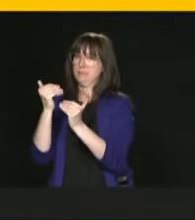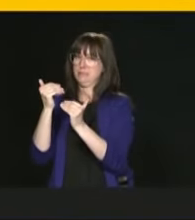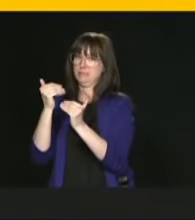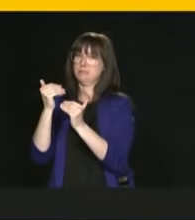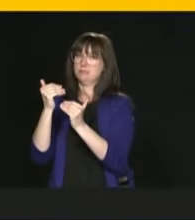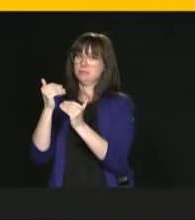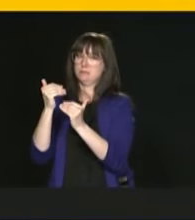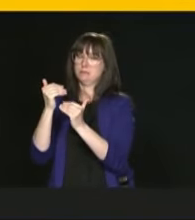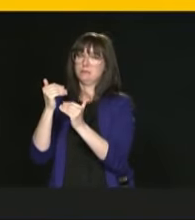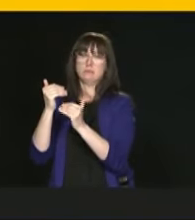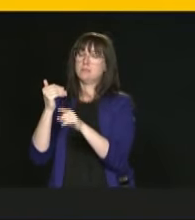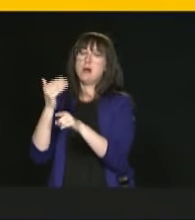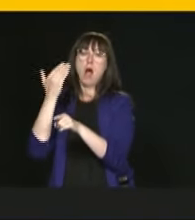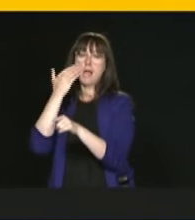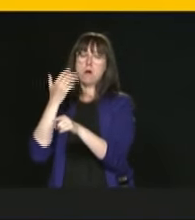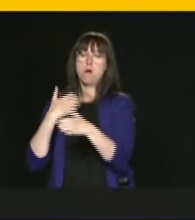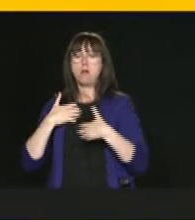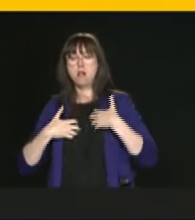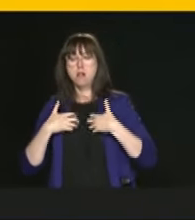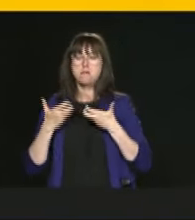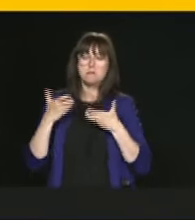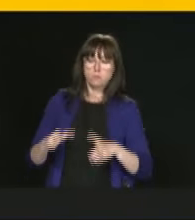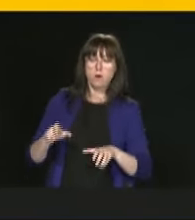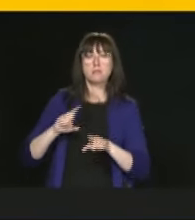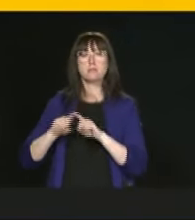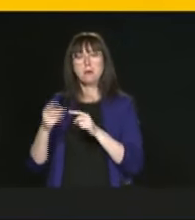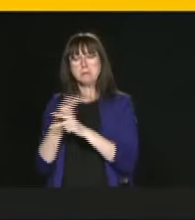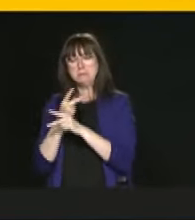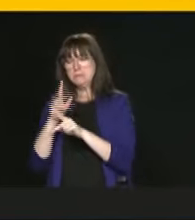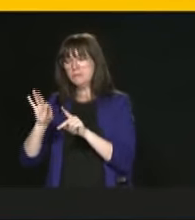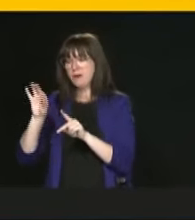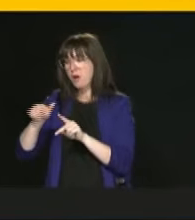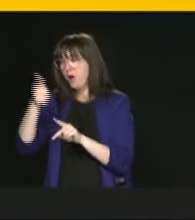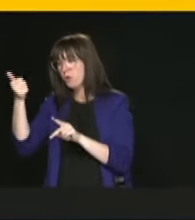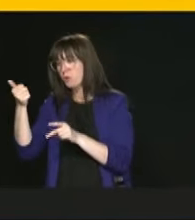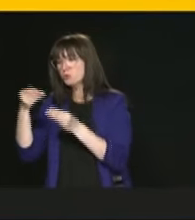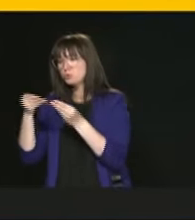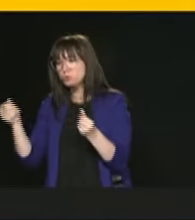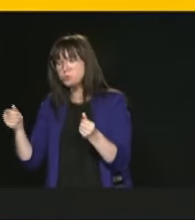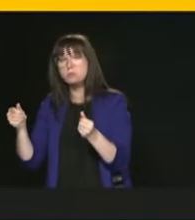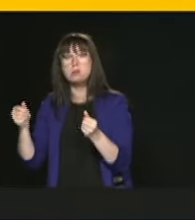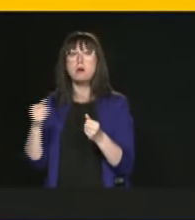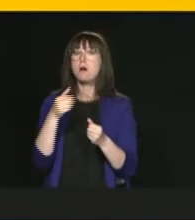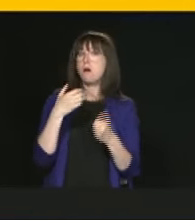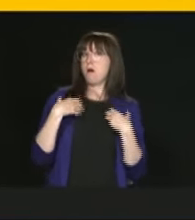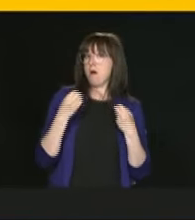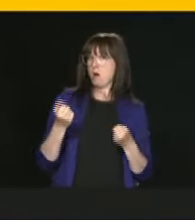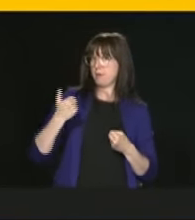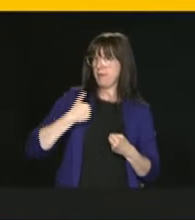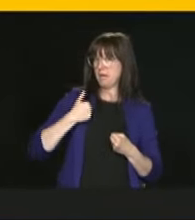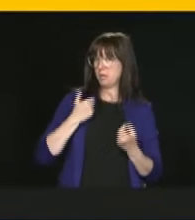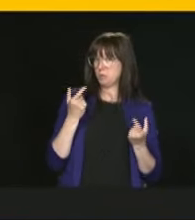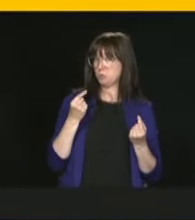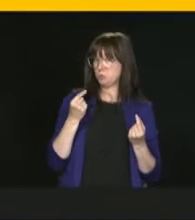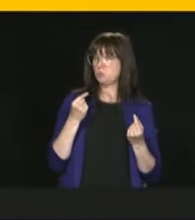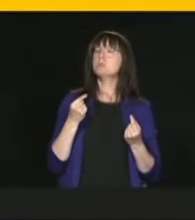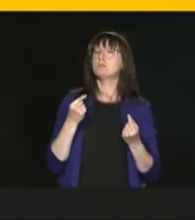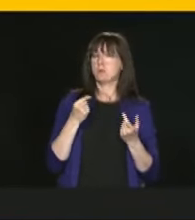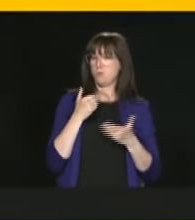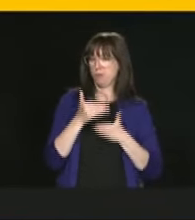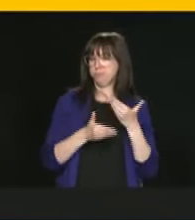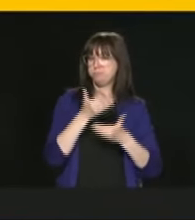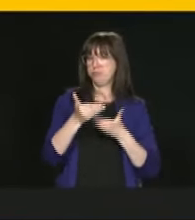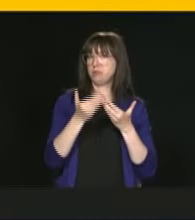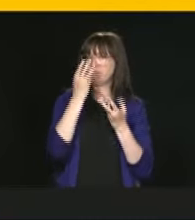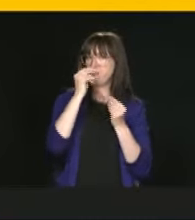didn't particularly want to and looked hard to try and find solutions. And I know on the Health Canada side, we've moved forward with